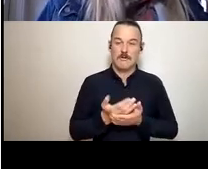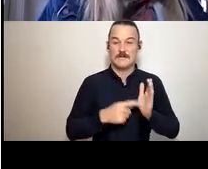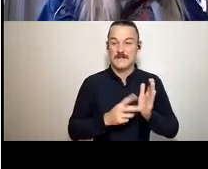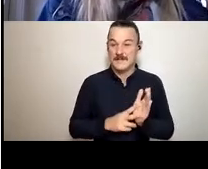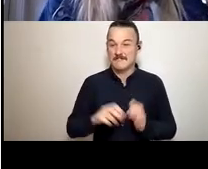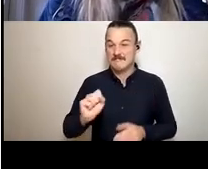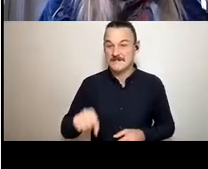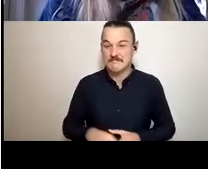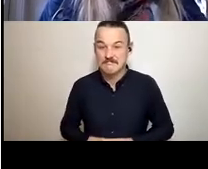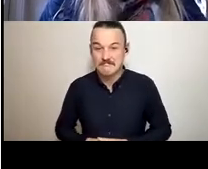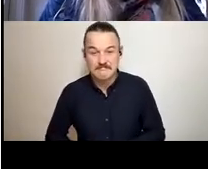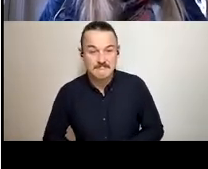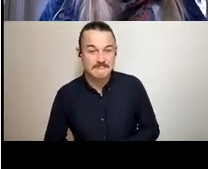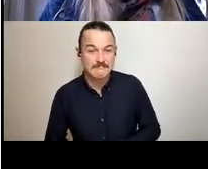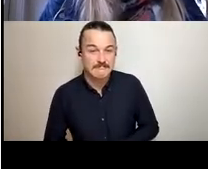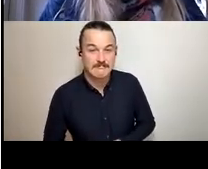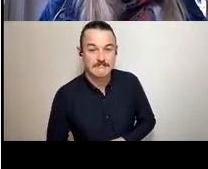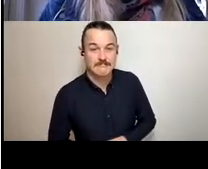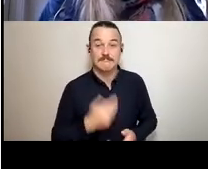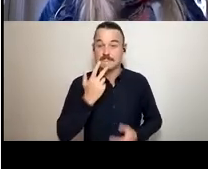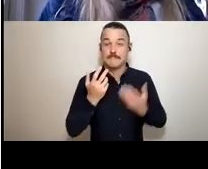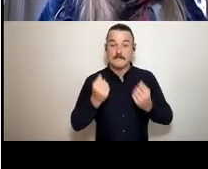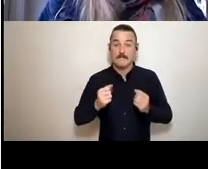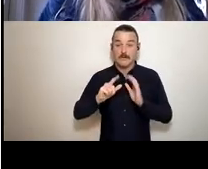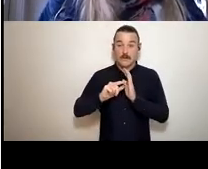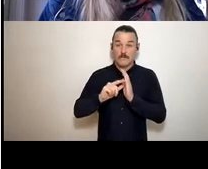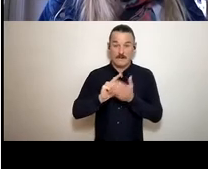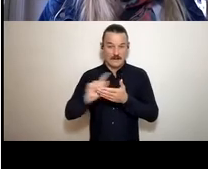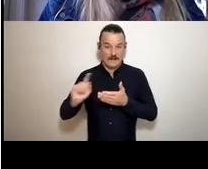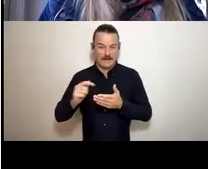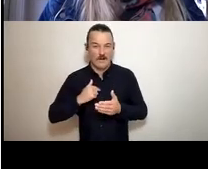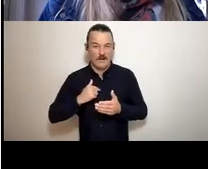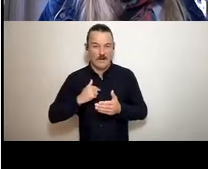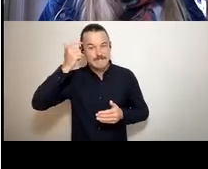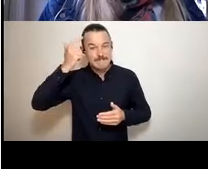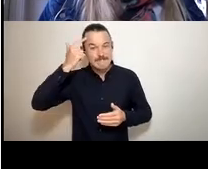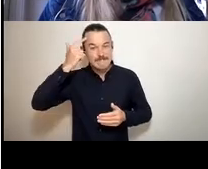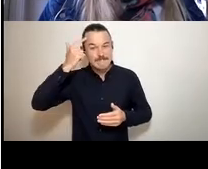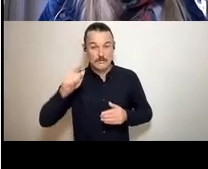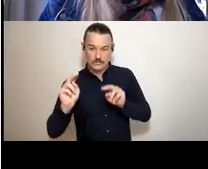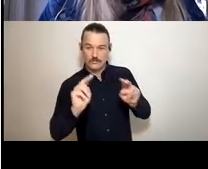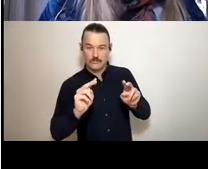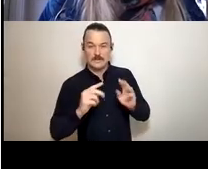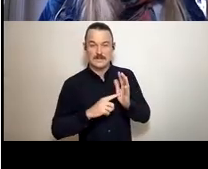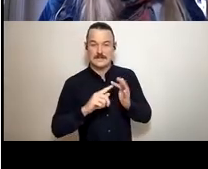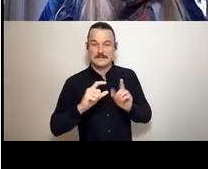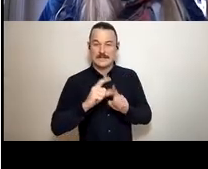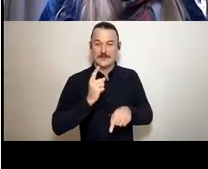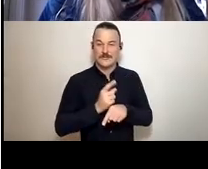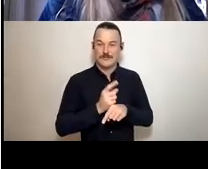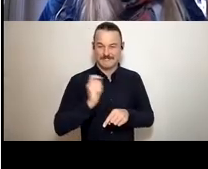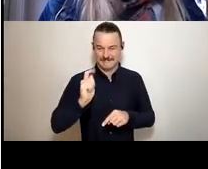Okay. And if you get some time, I recommend that you see there's a TED talk by an advocate that we all knew, Stella Young,